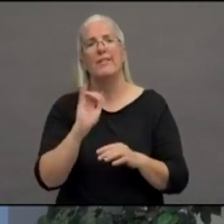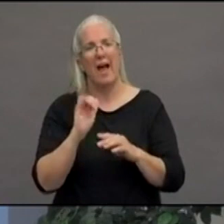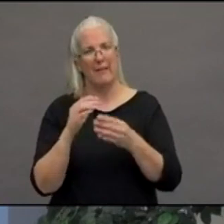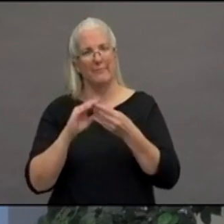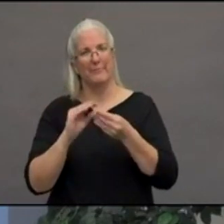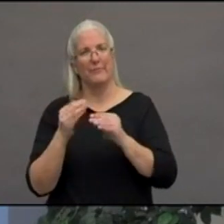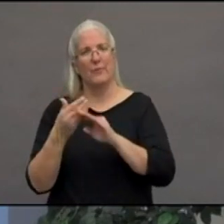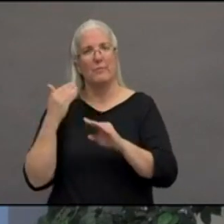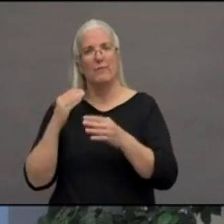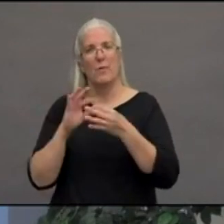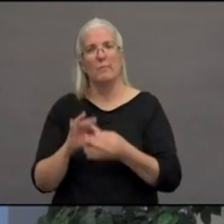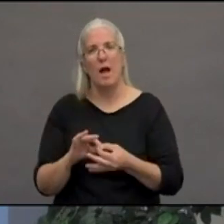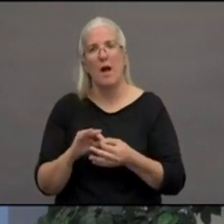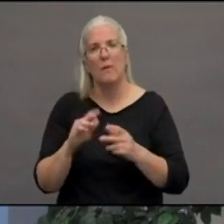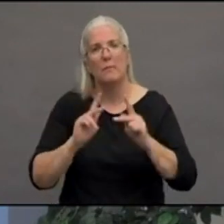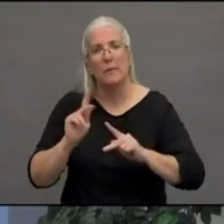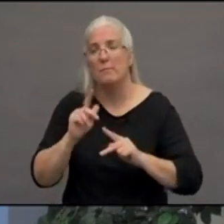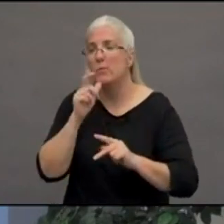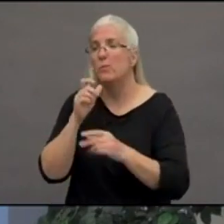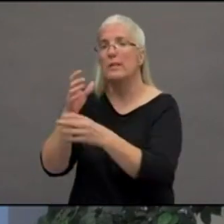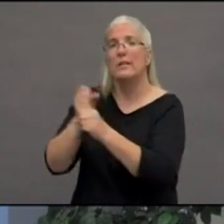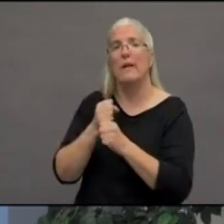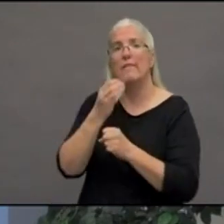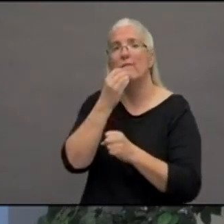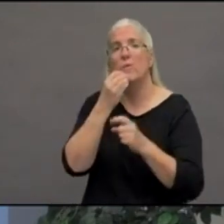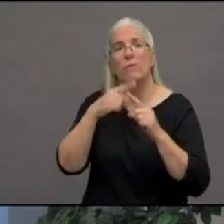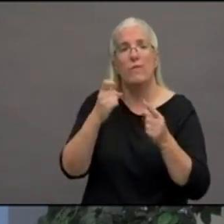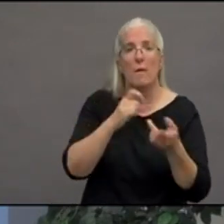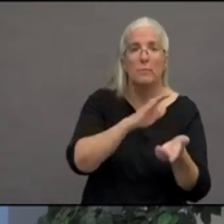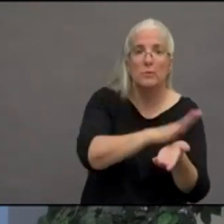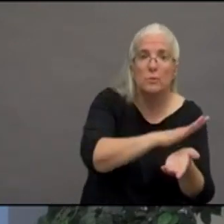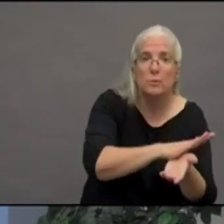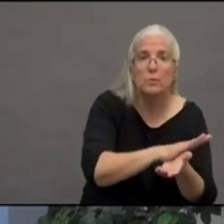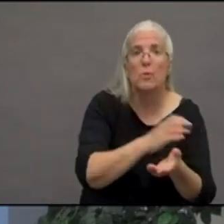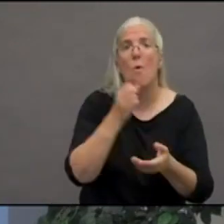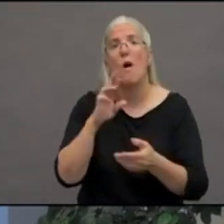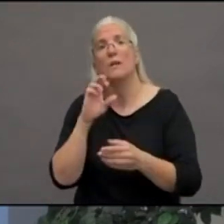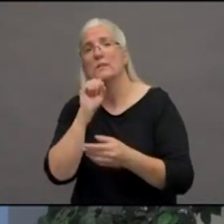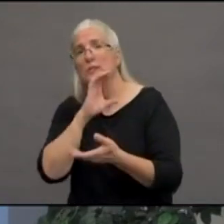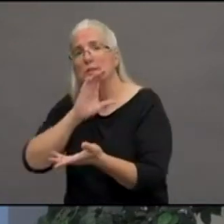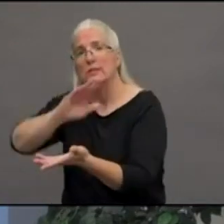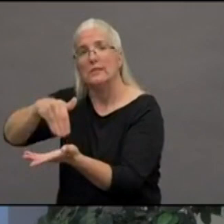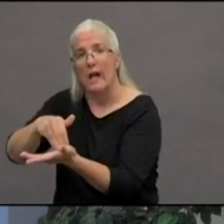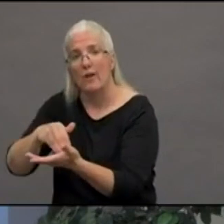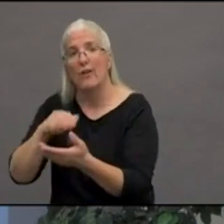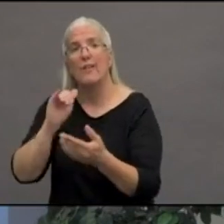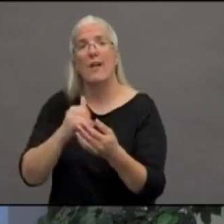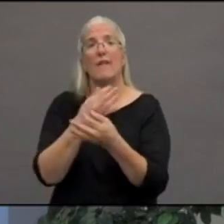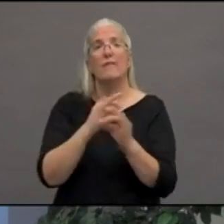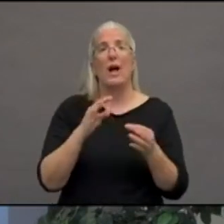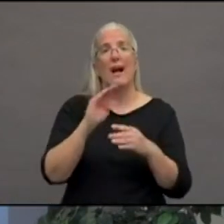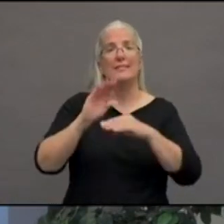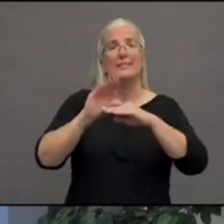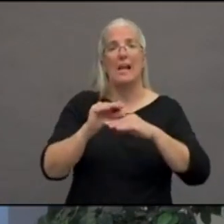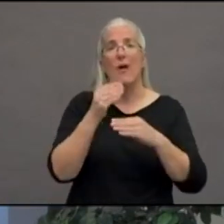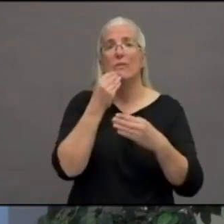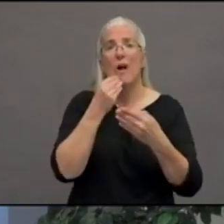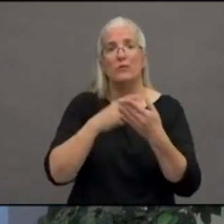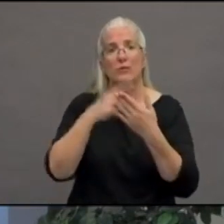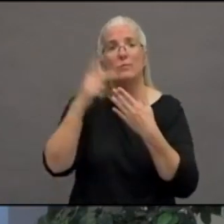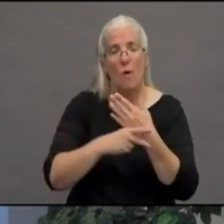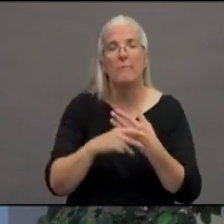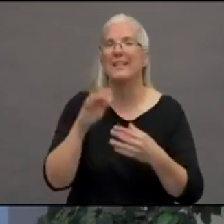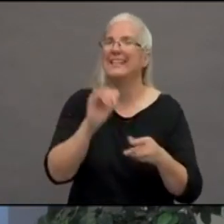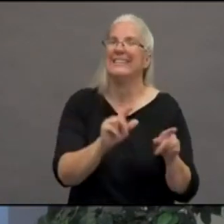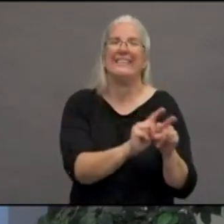getting food when they were at school through the free and reduced lunch program. Well, now the same idea exists during the summer, so kids can qualify for